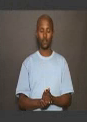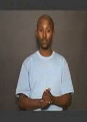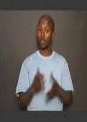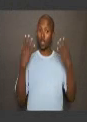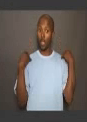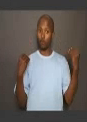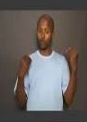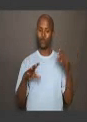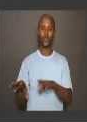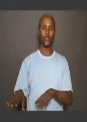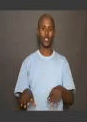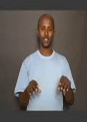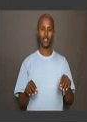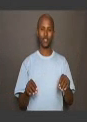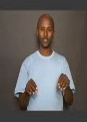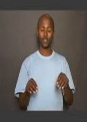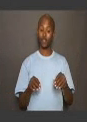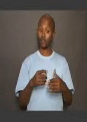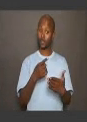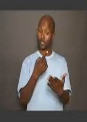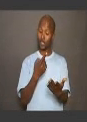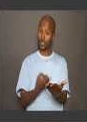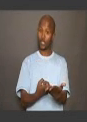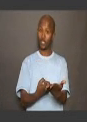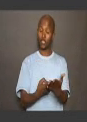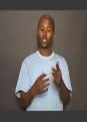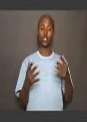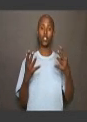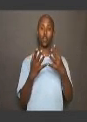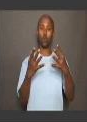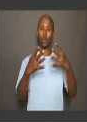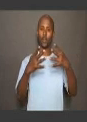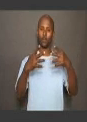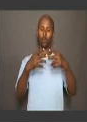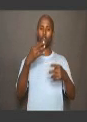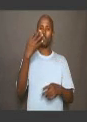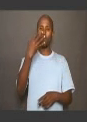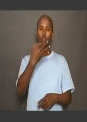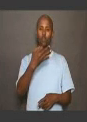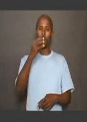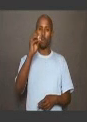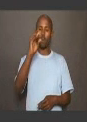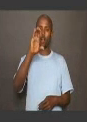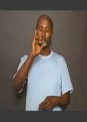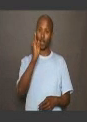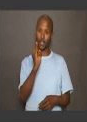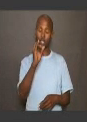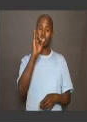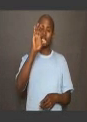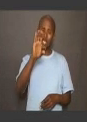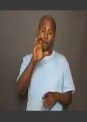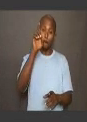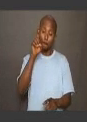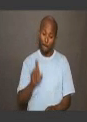Hello, students. If these are the coordinates of the foci, then C must